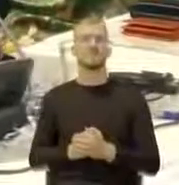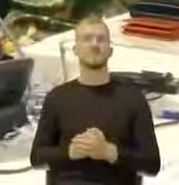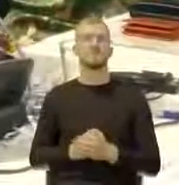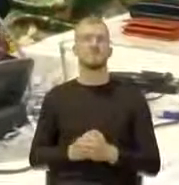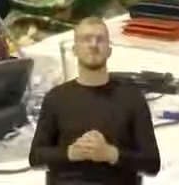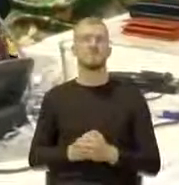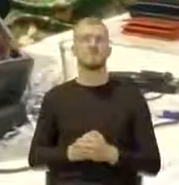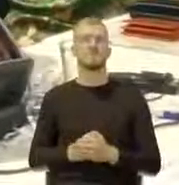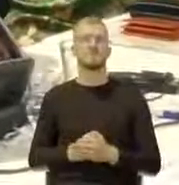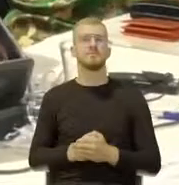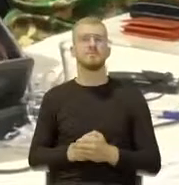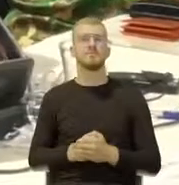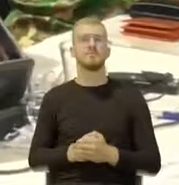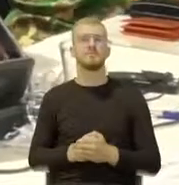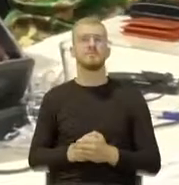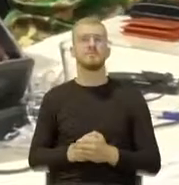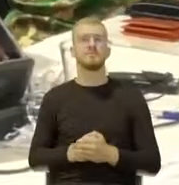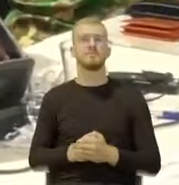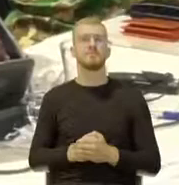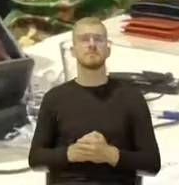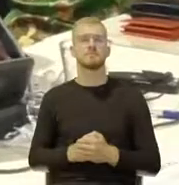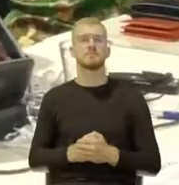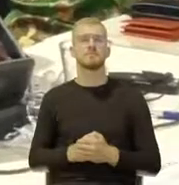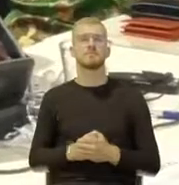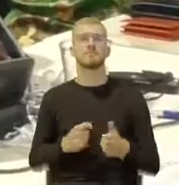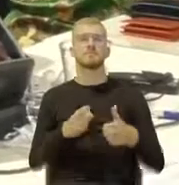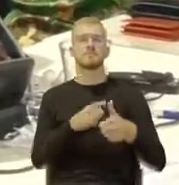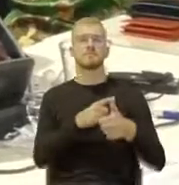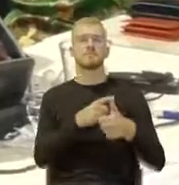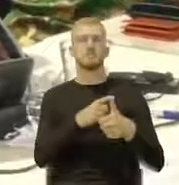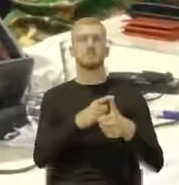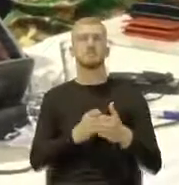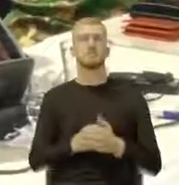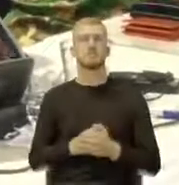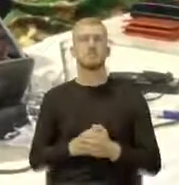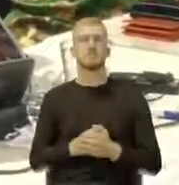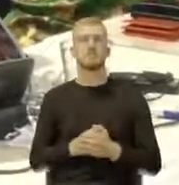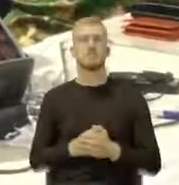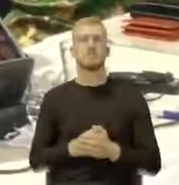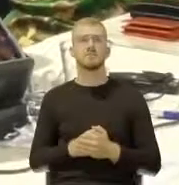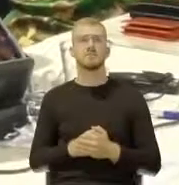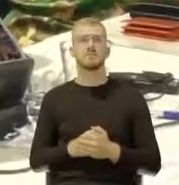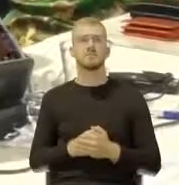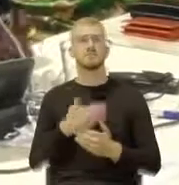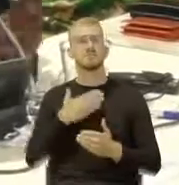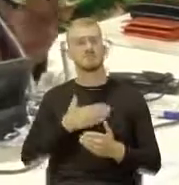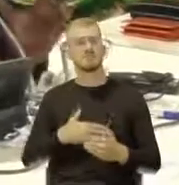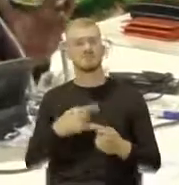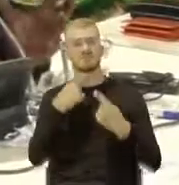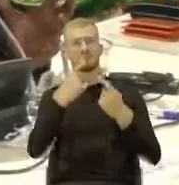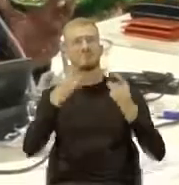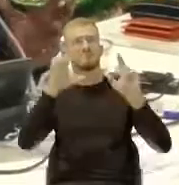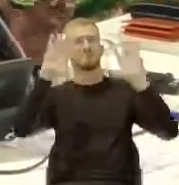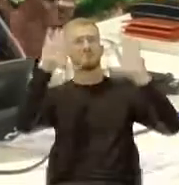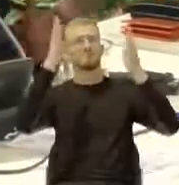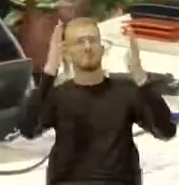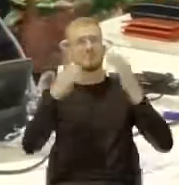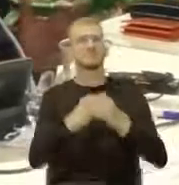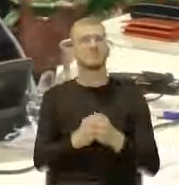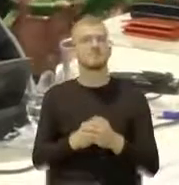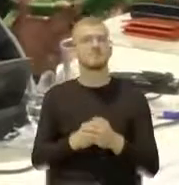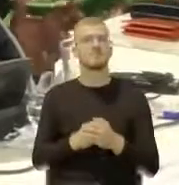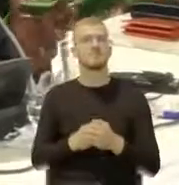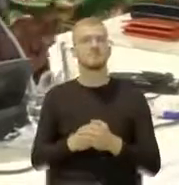I want, first of all, to congratulate UN Habitat for being this